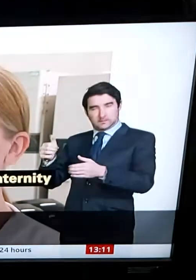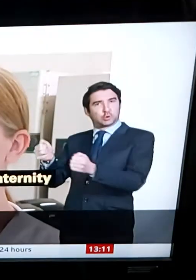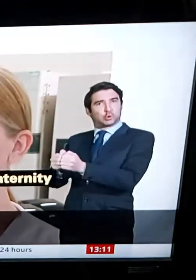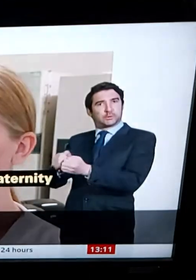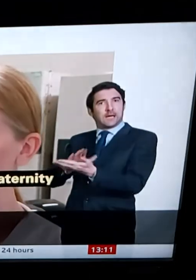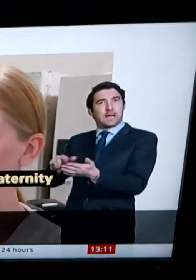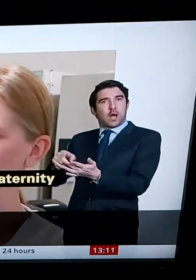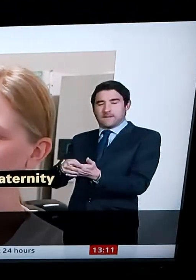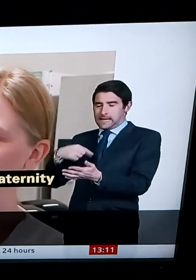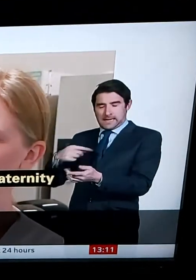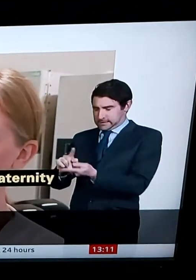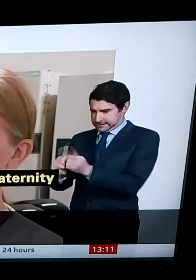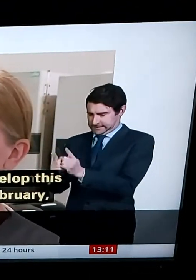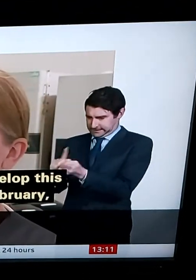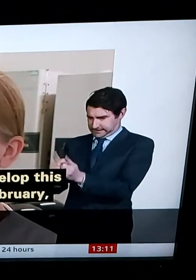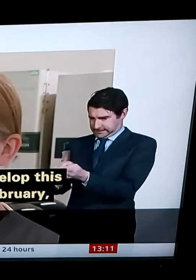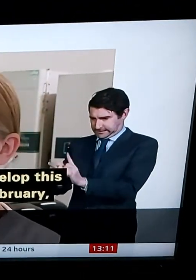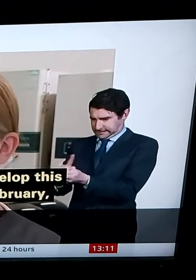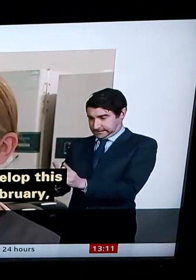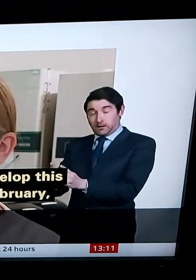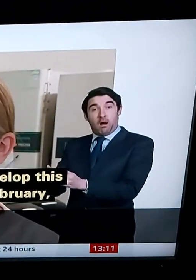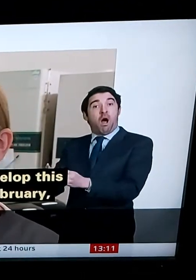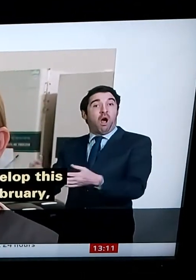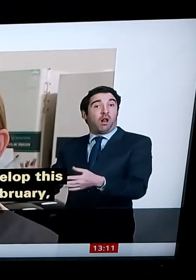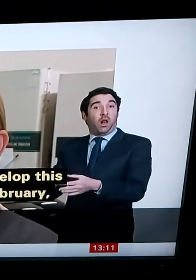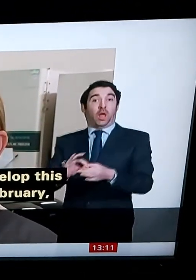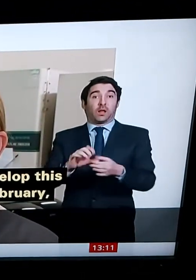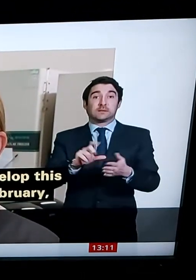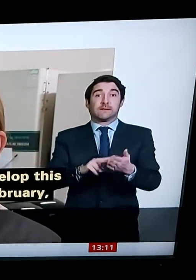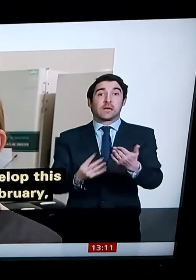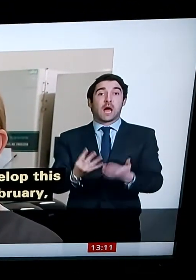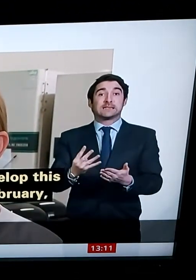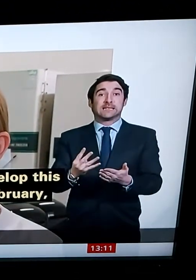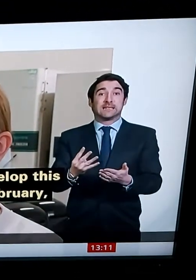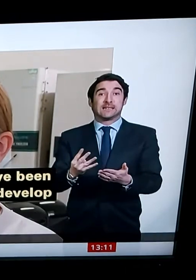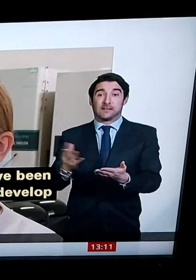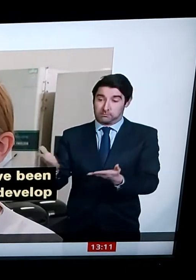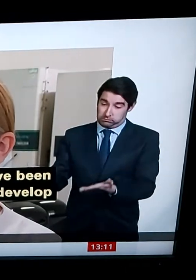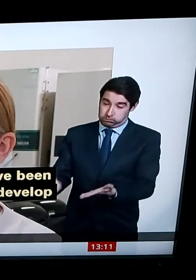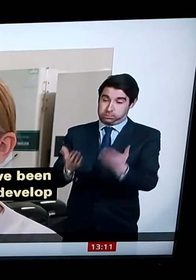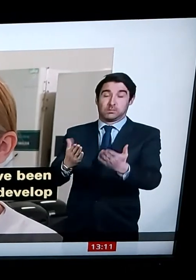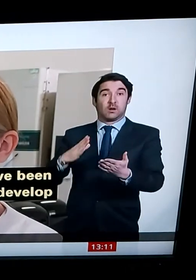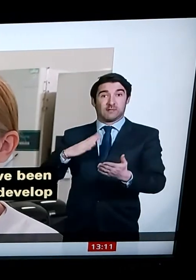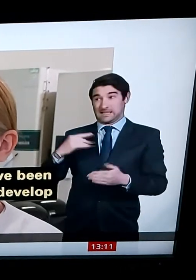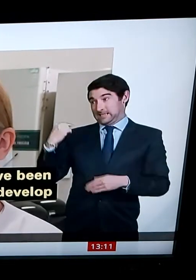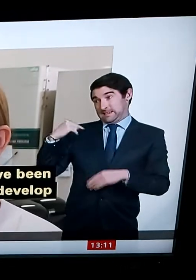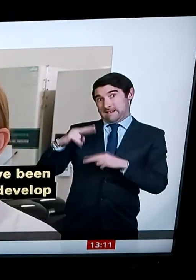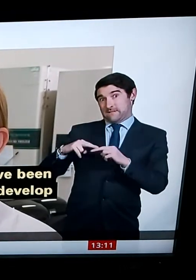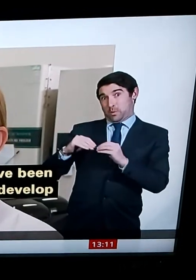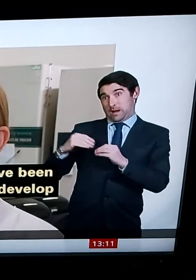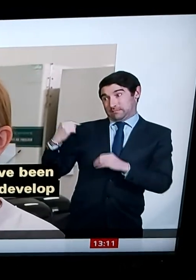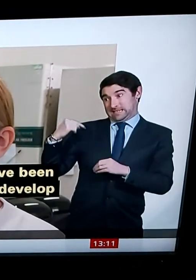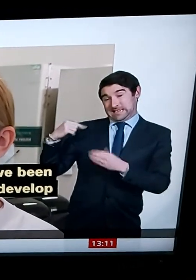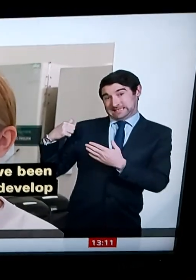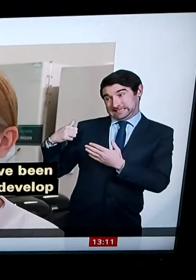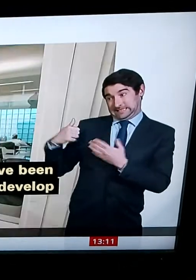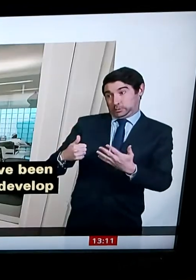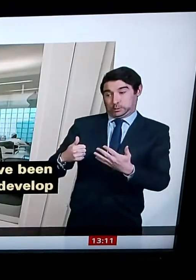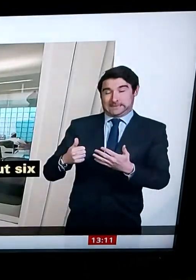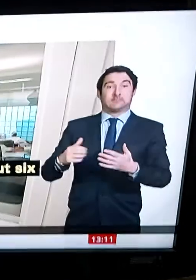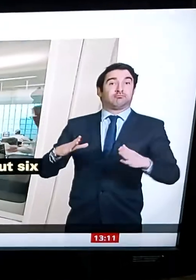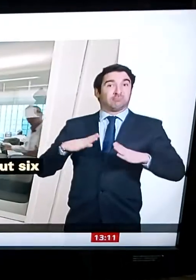going to develop this test beginning of February, so I came back early and I've been working with the team to develop the test, and it's taken about 6 weeks to get to this